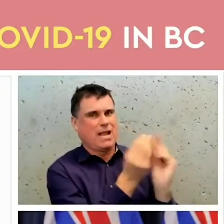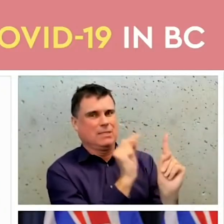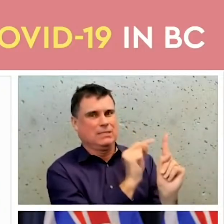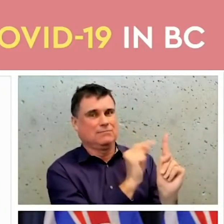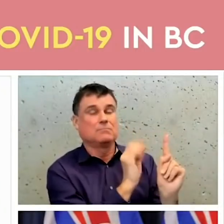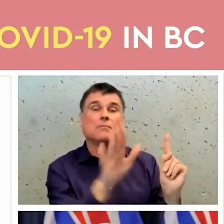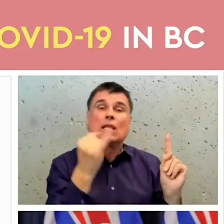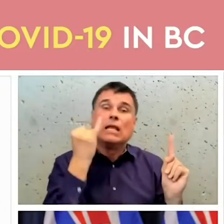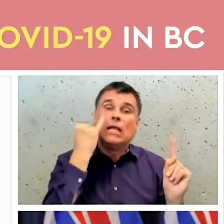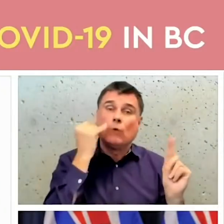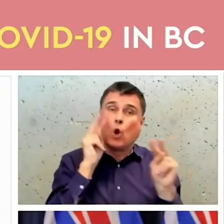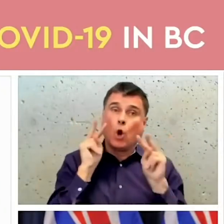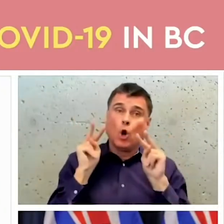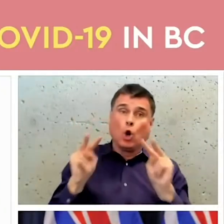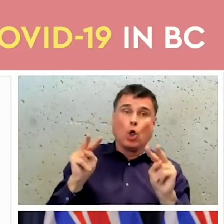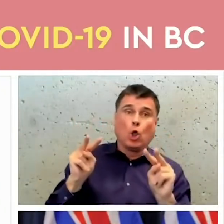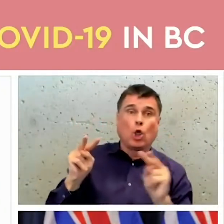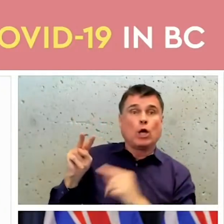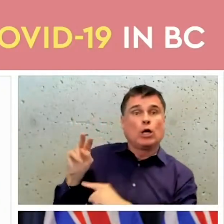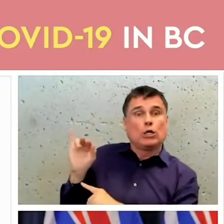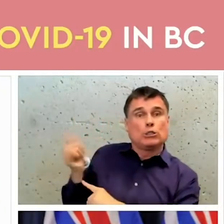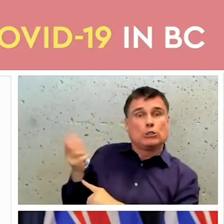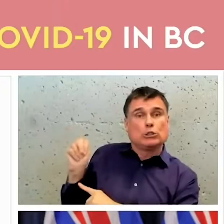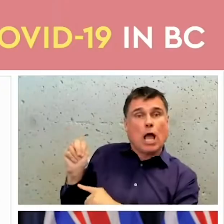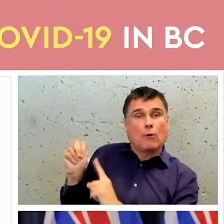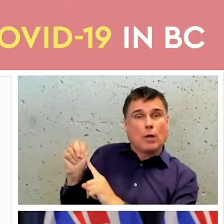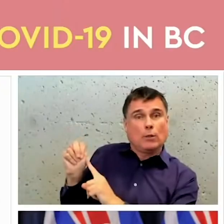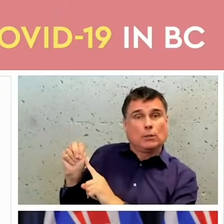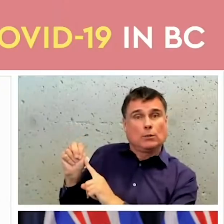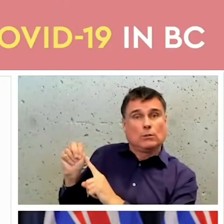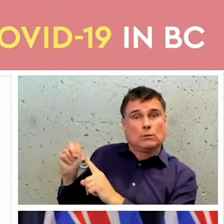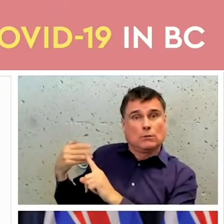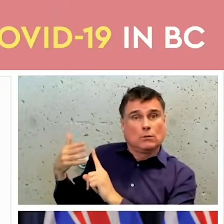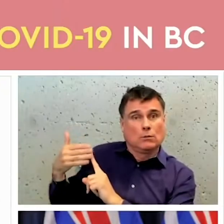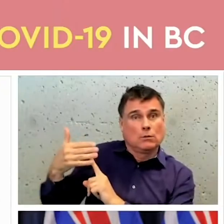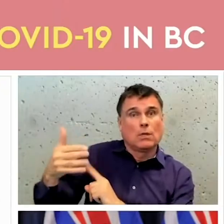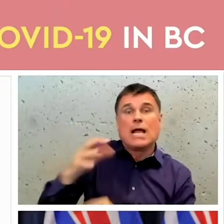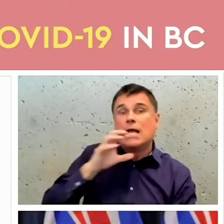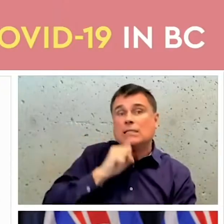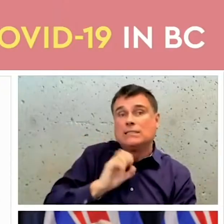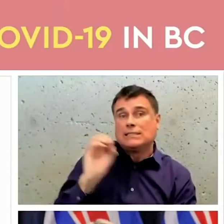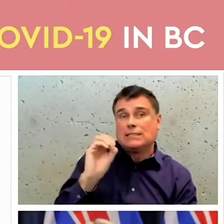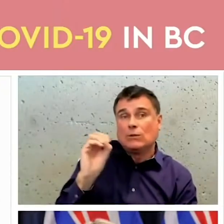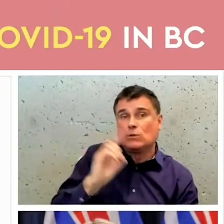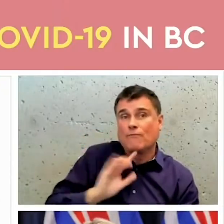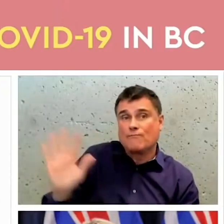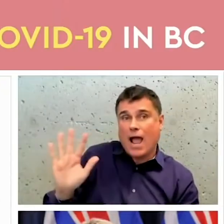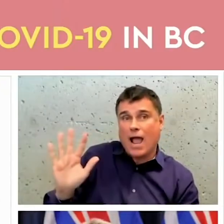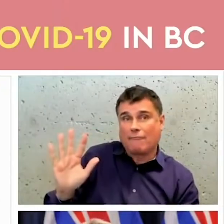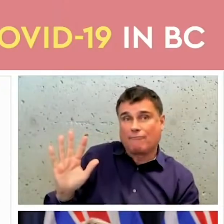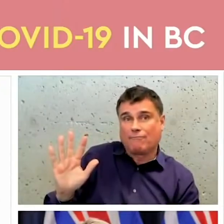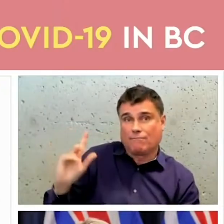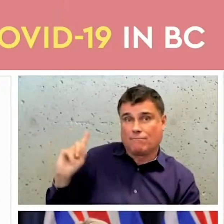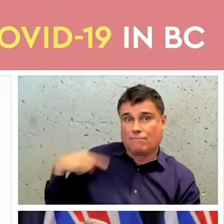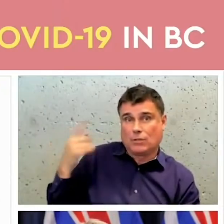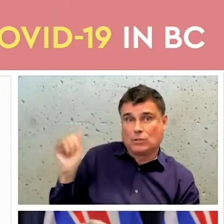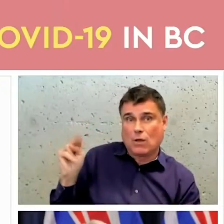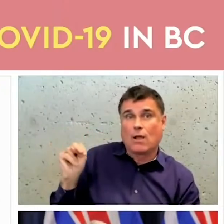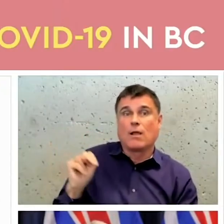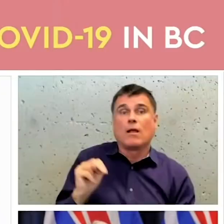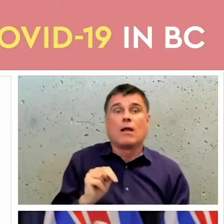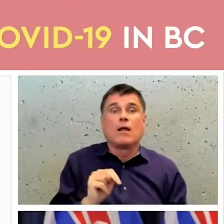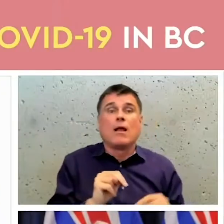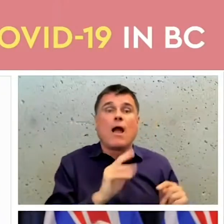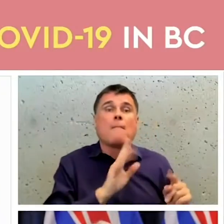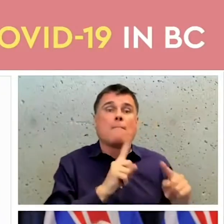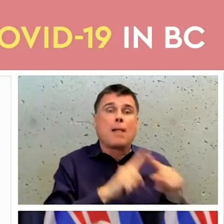younger children, in the 0 to 4 age group, what we see is in the 5 to 8 and 9 to 11 age group is where we have seen